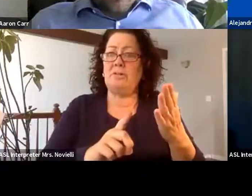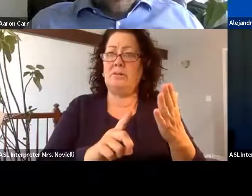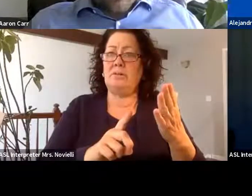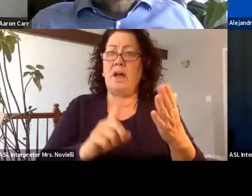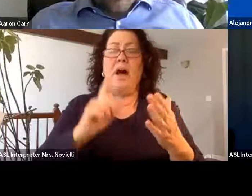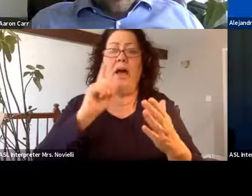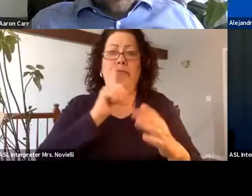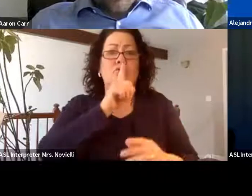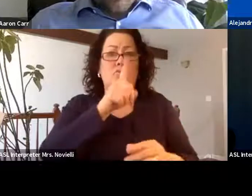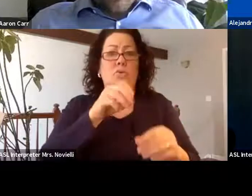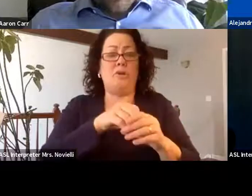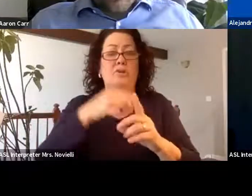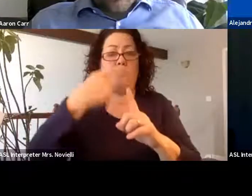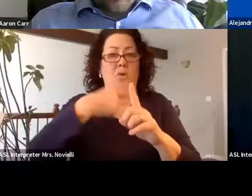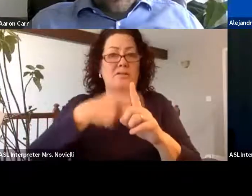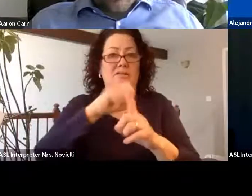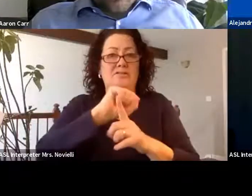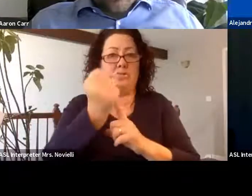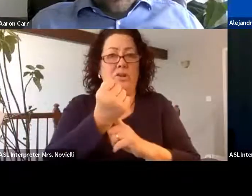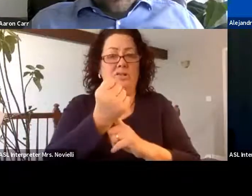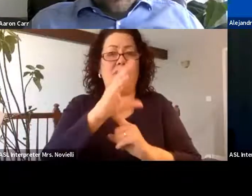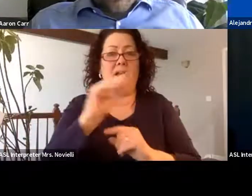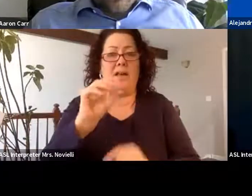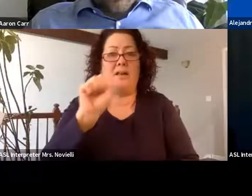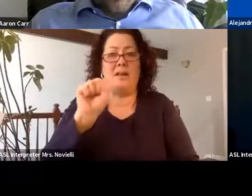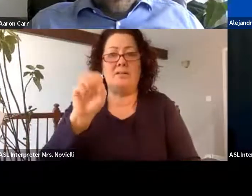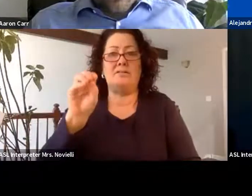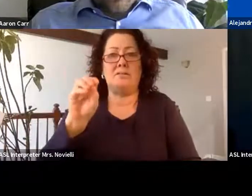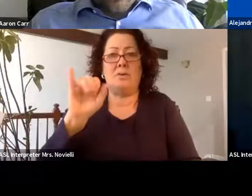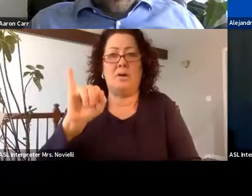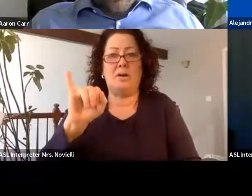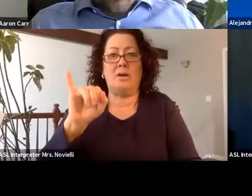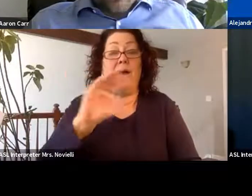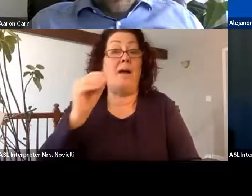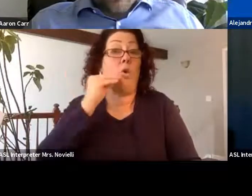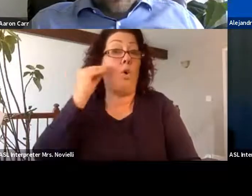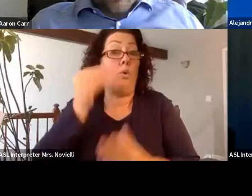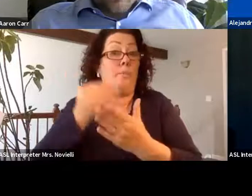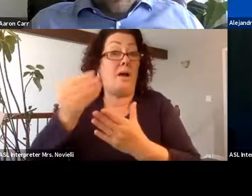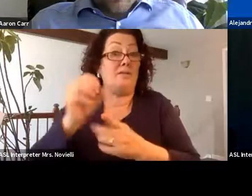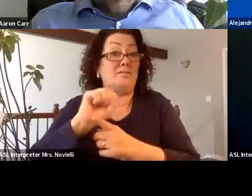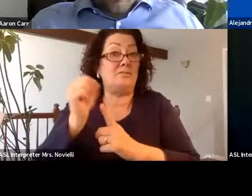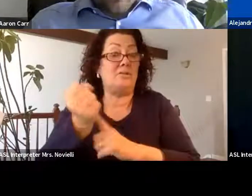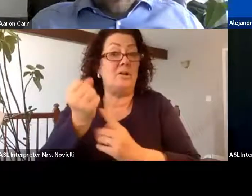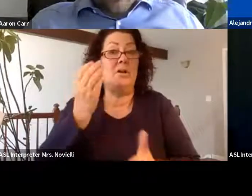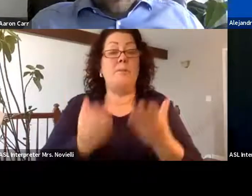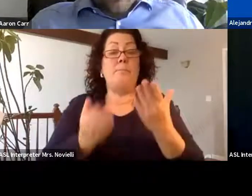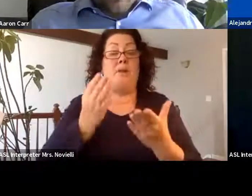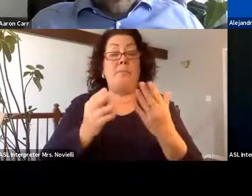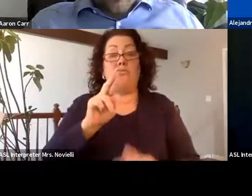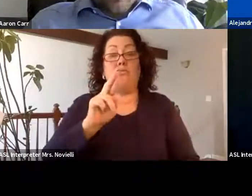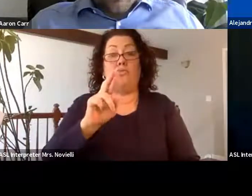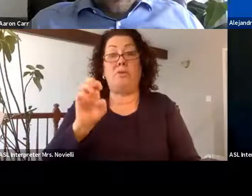the rental situation, like in source of income, but also the home buying situation, is that, you know, a realtor might say, well, I'm